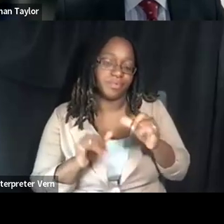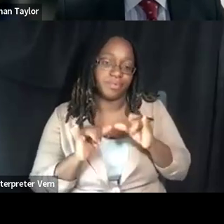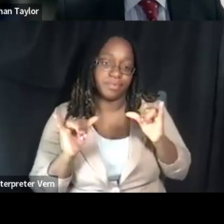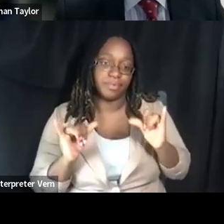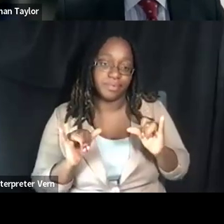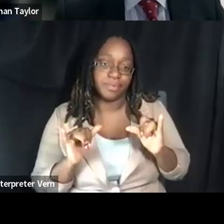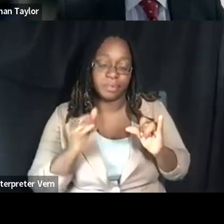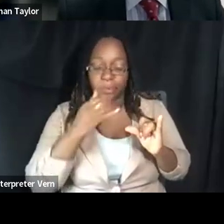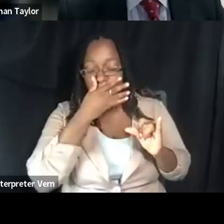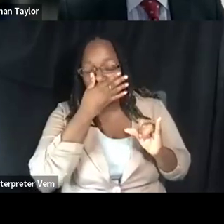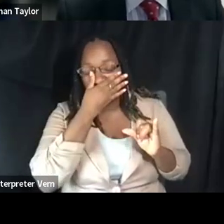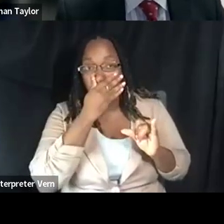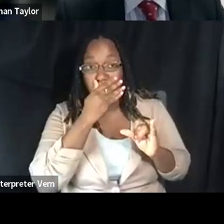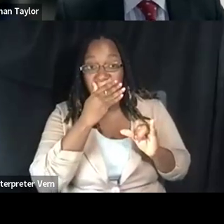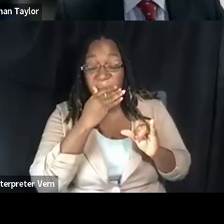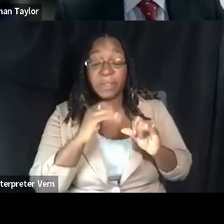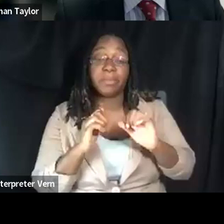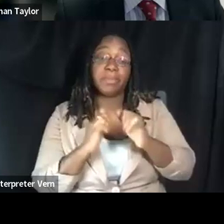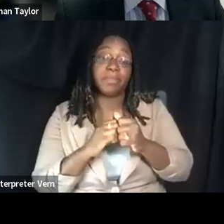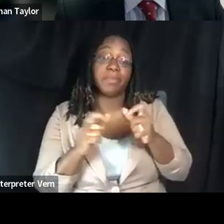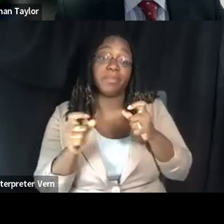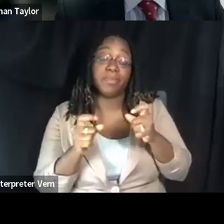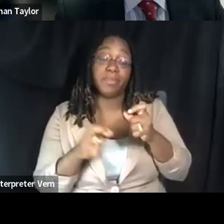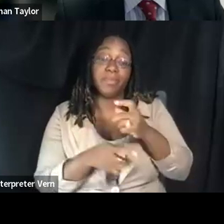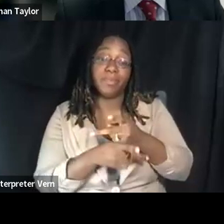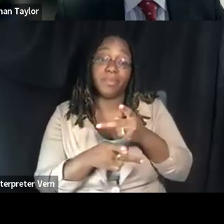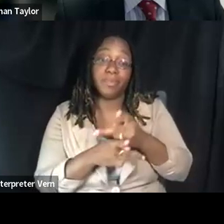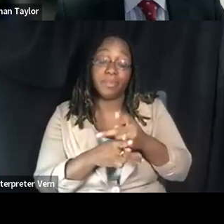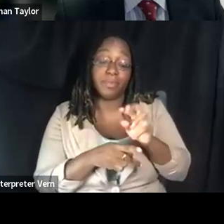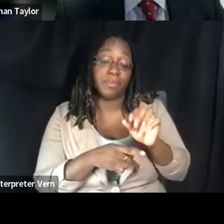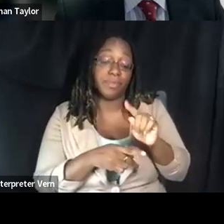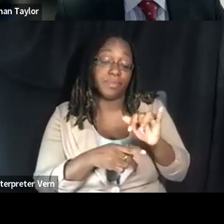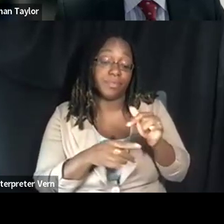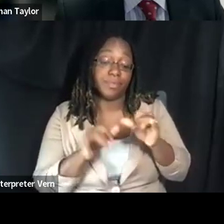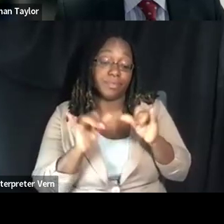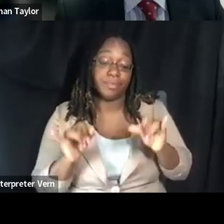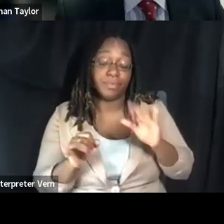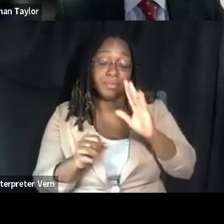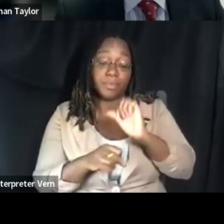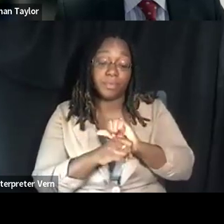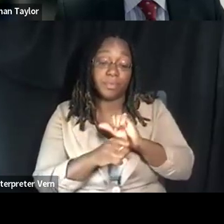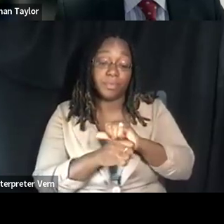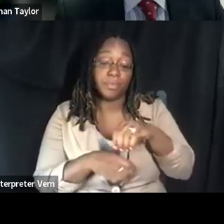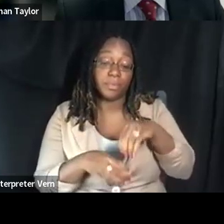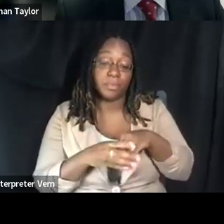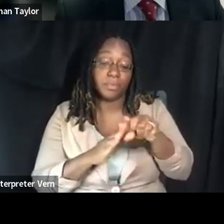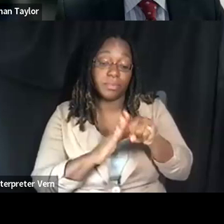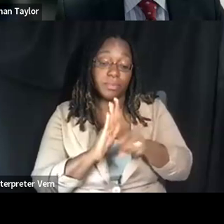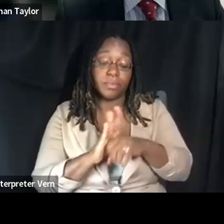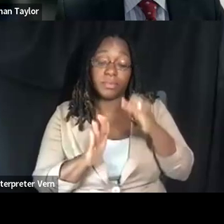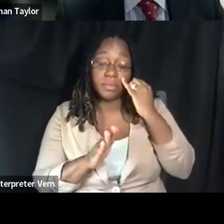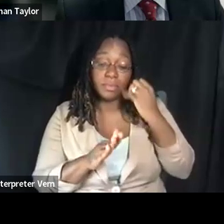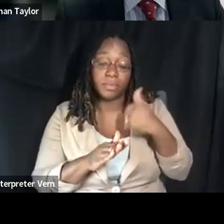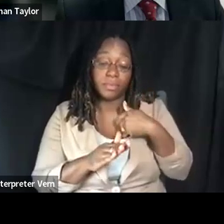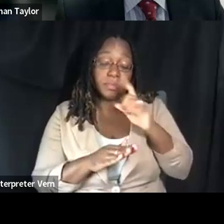how is the managed care plan rating system going to work in states where there is only one managed